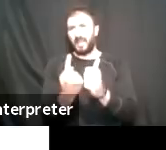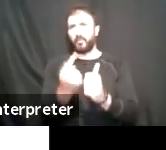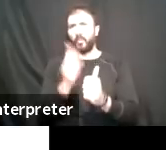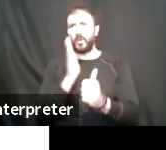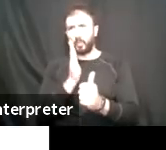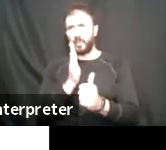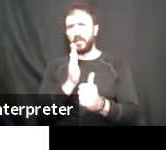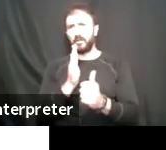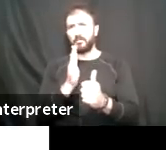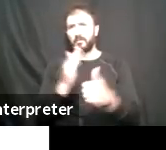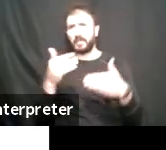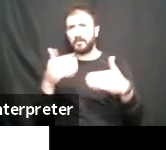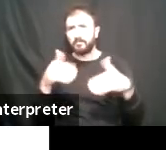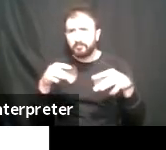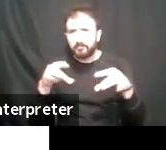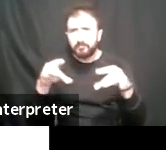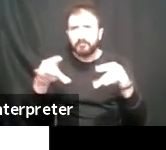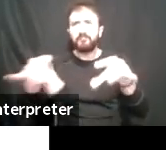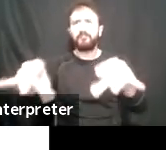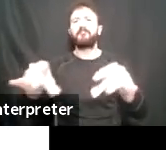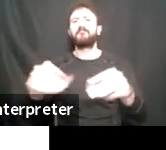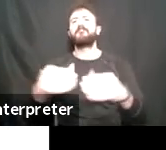oriented, before we start in-person instruction.